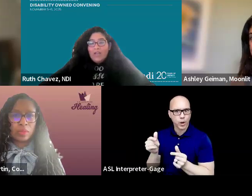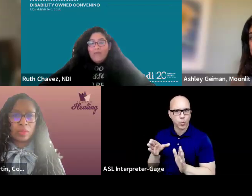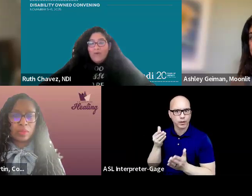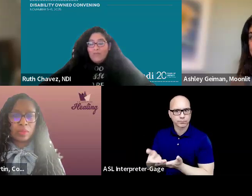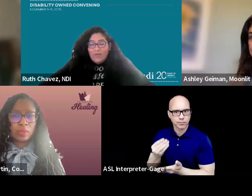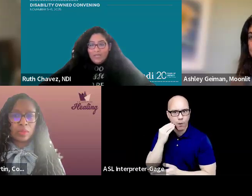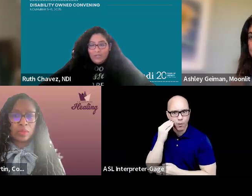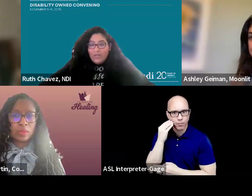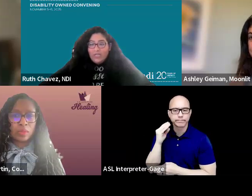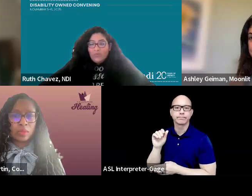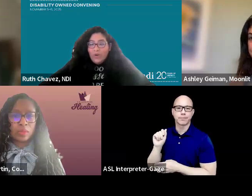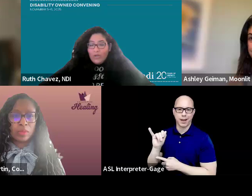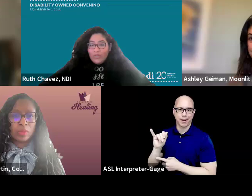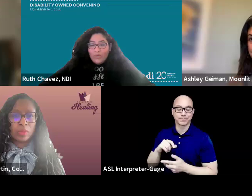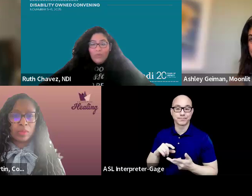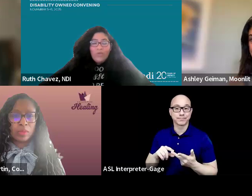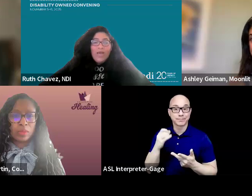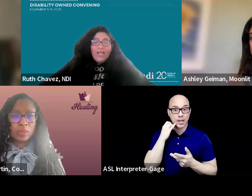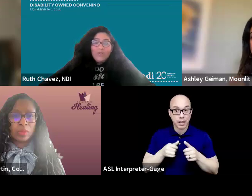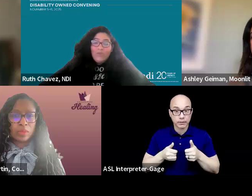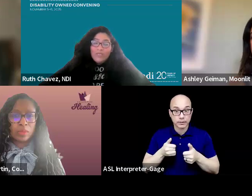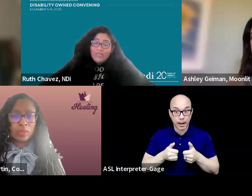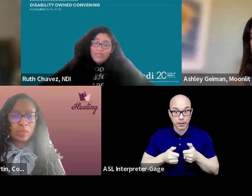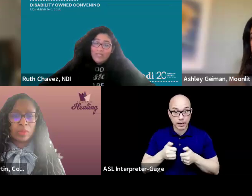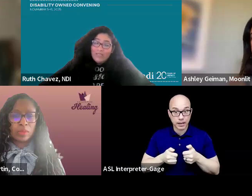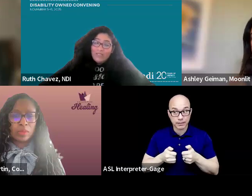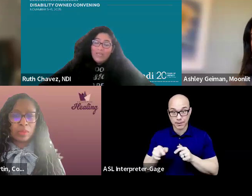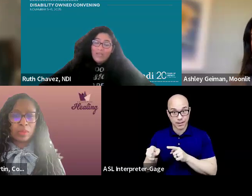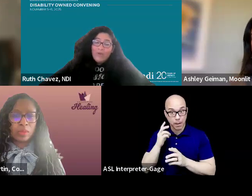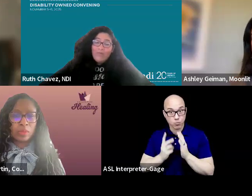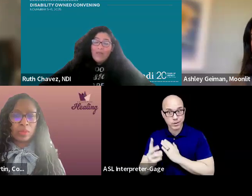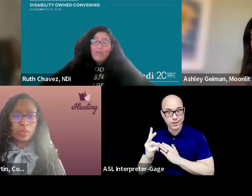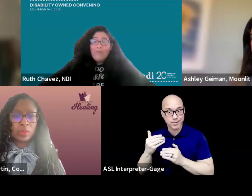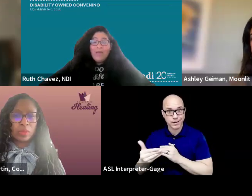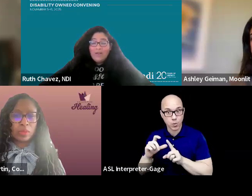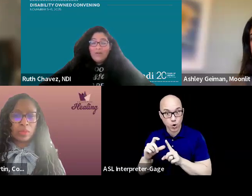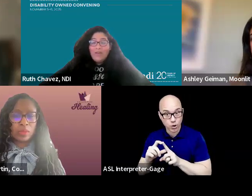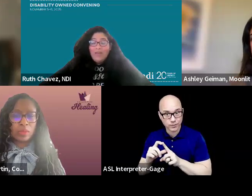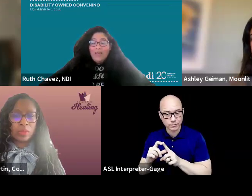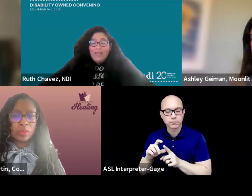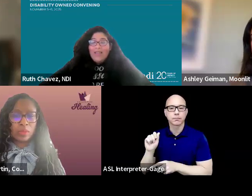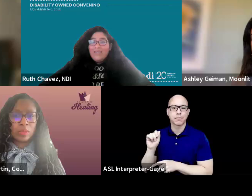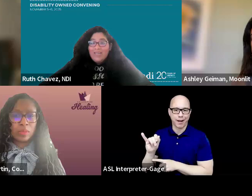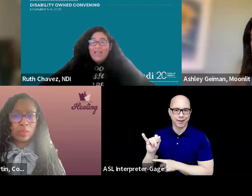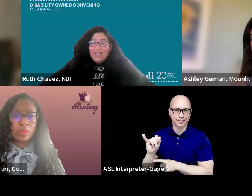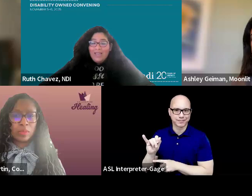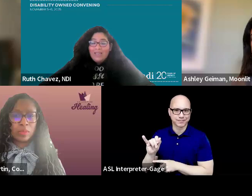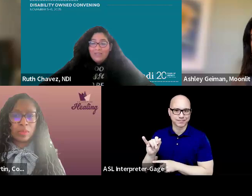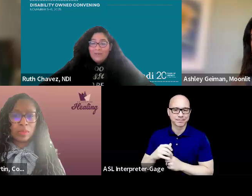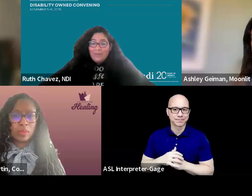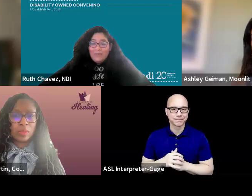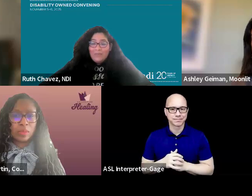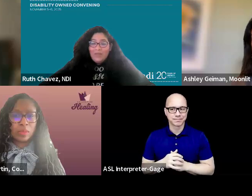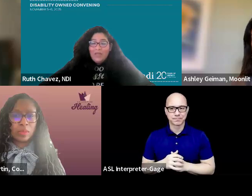When your phone predicts your next words, or when you ask your voice assistant to set you a reminder, that is